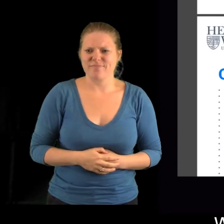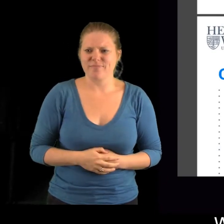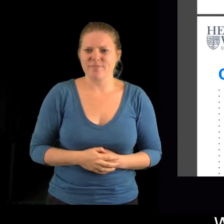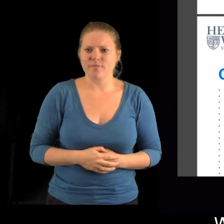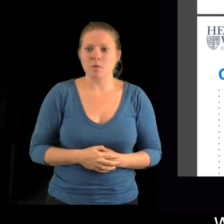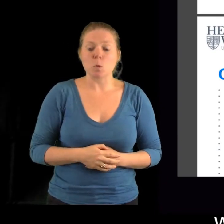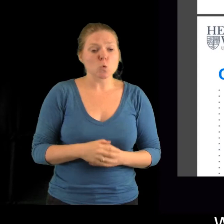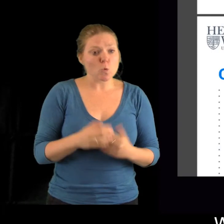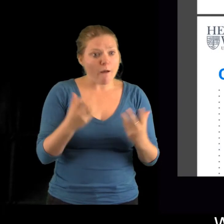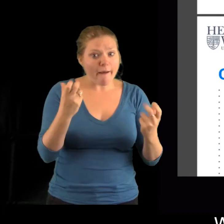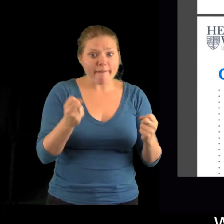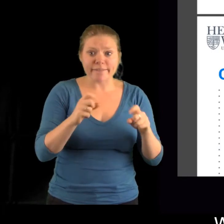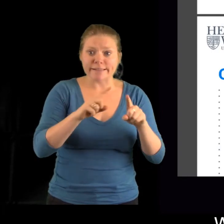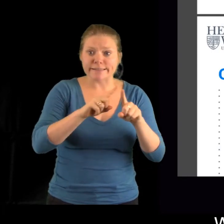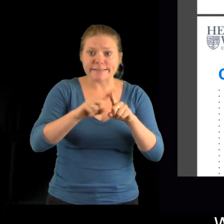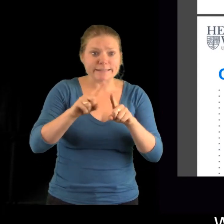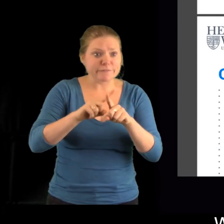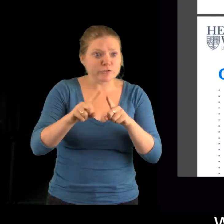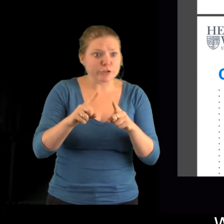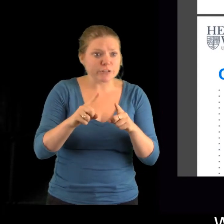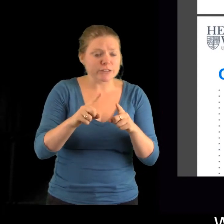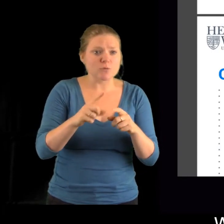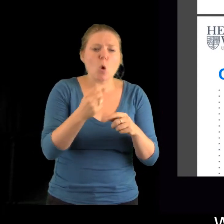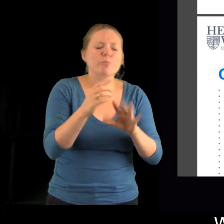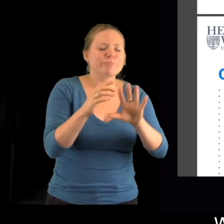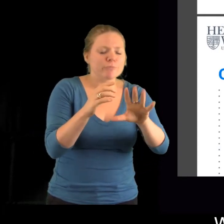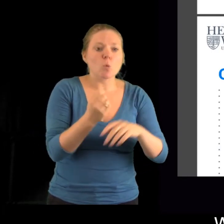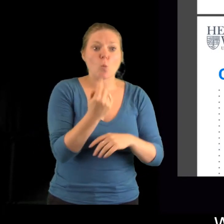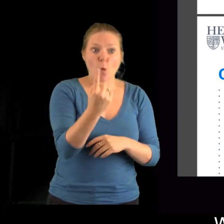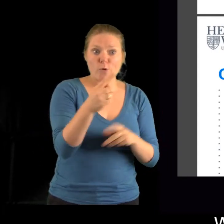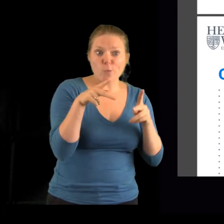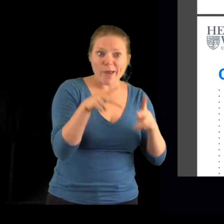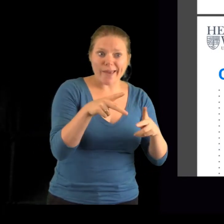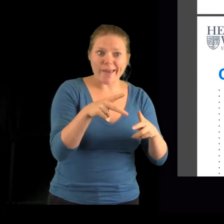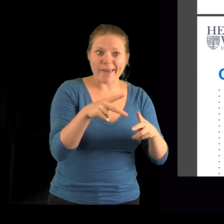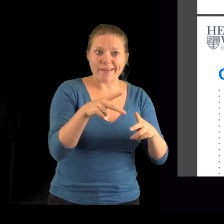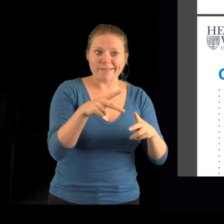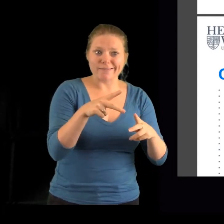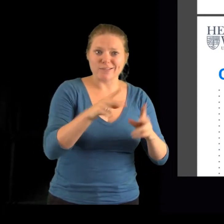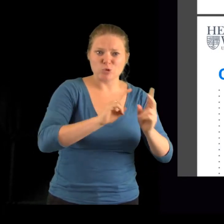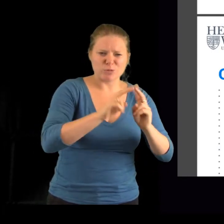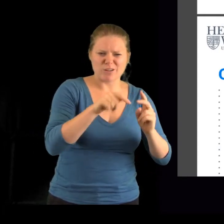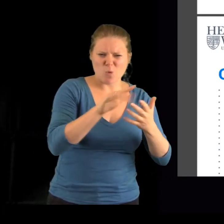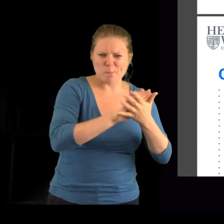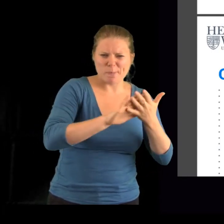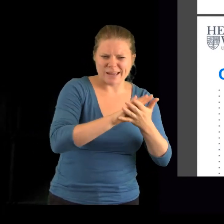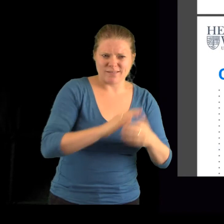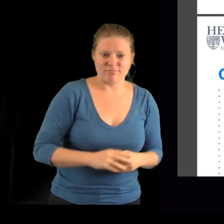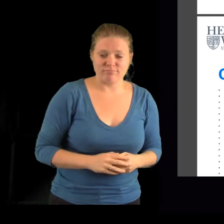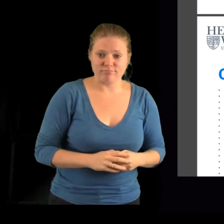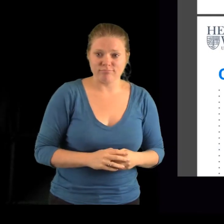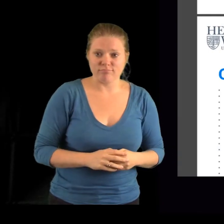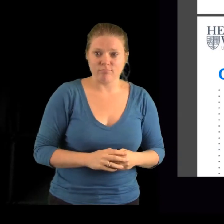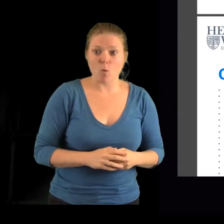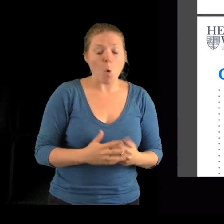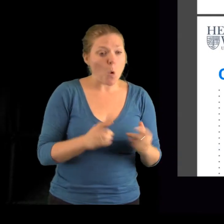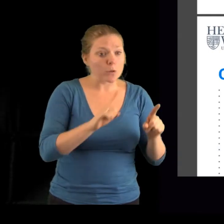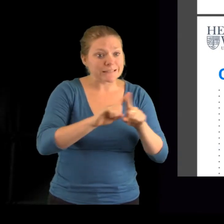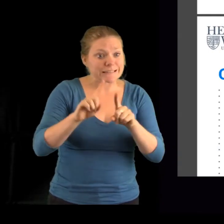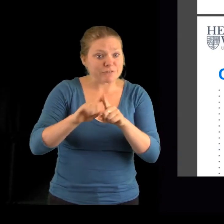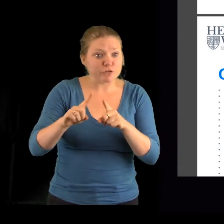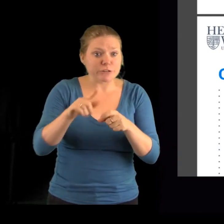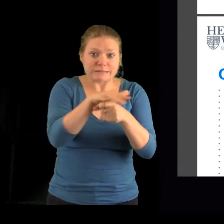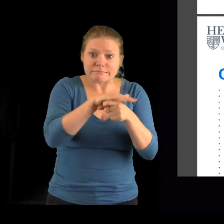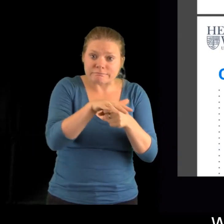down by large group, small group, one-to-one? Who are the clients? What is processing